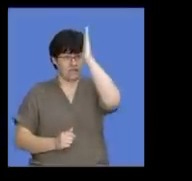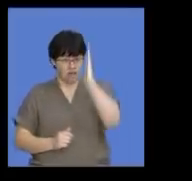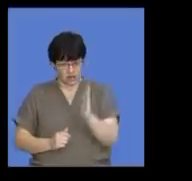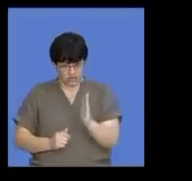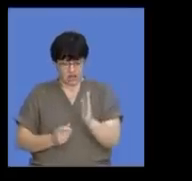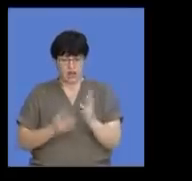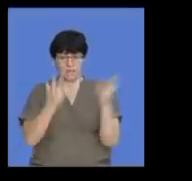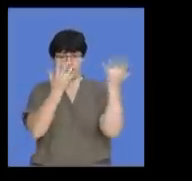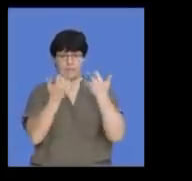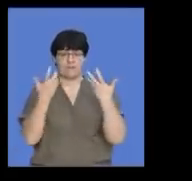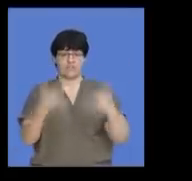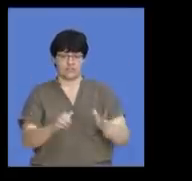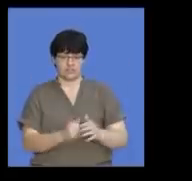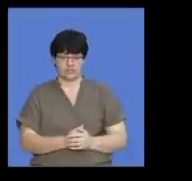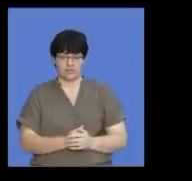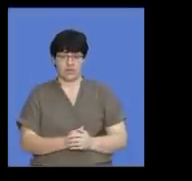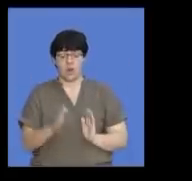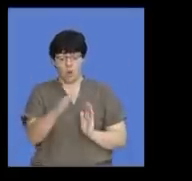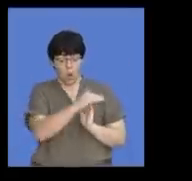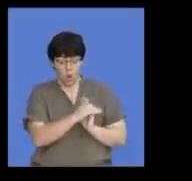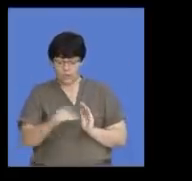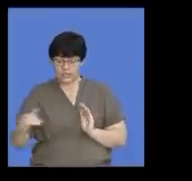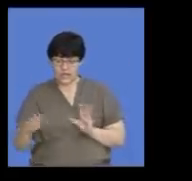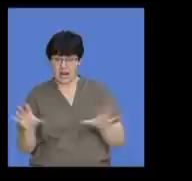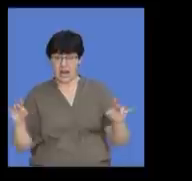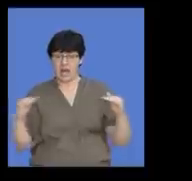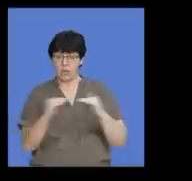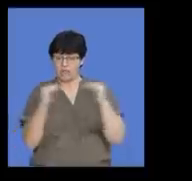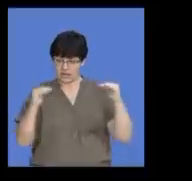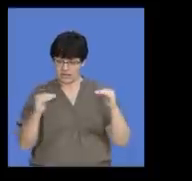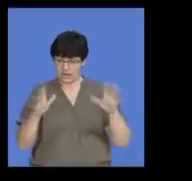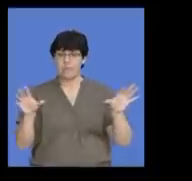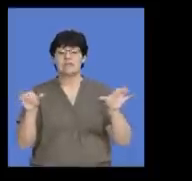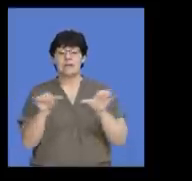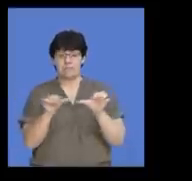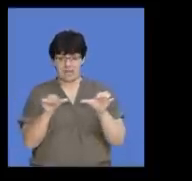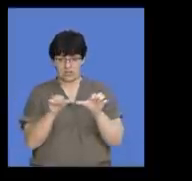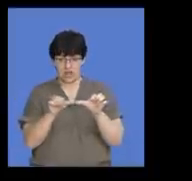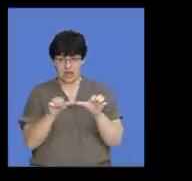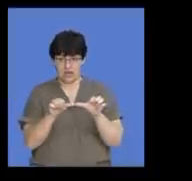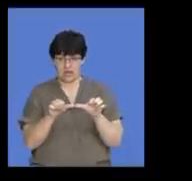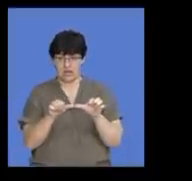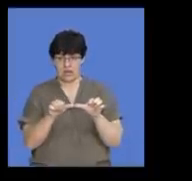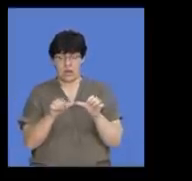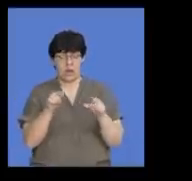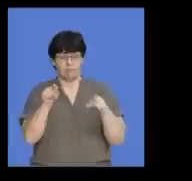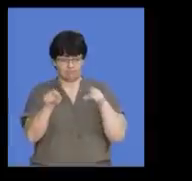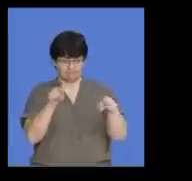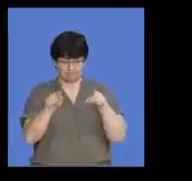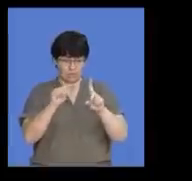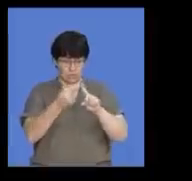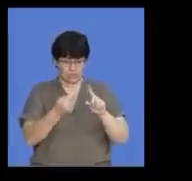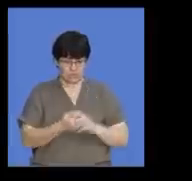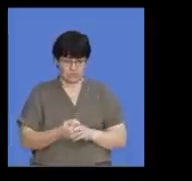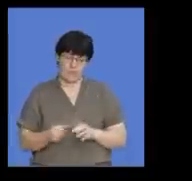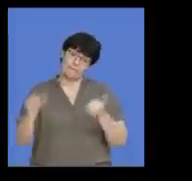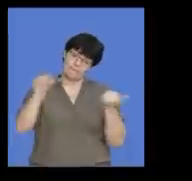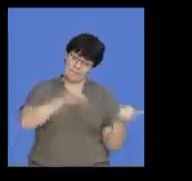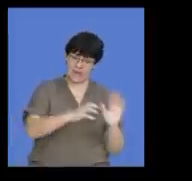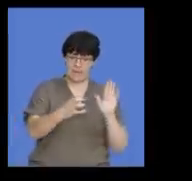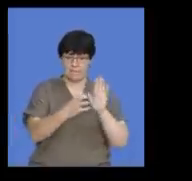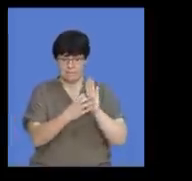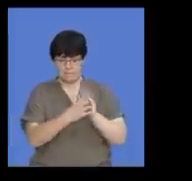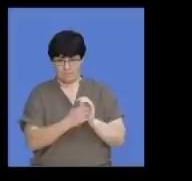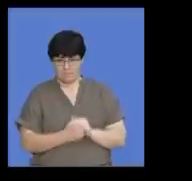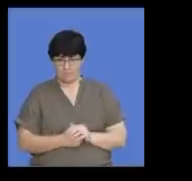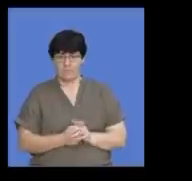interval. Note, for horizontal equivalent, I must measure the distance between the two points. I'm going to go back to the map and